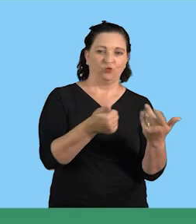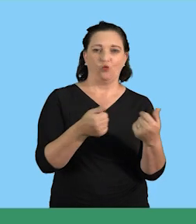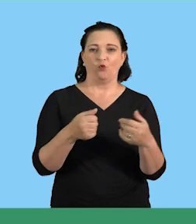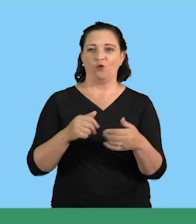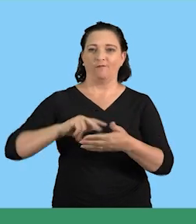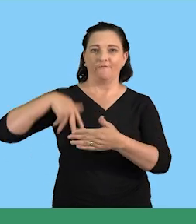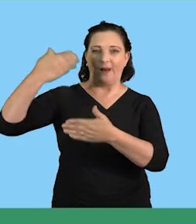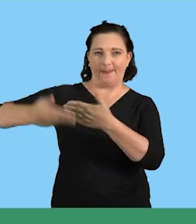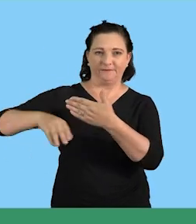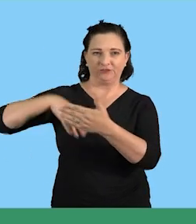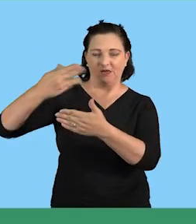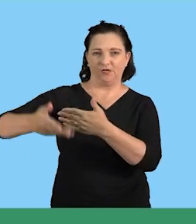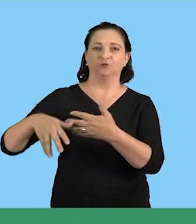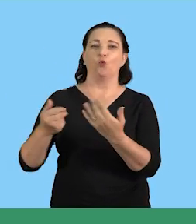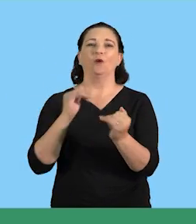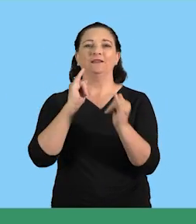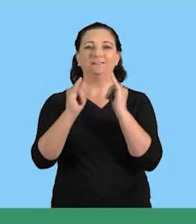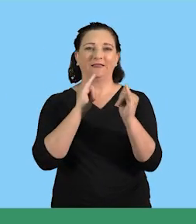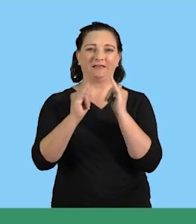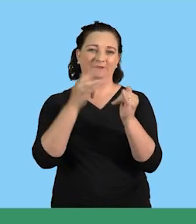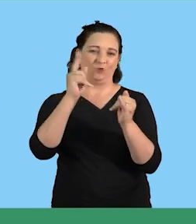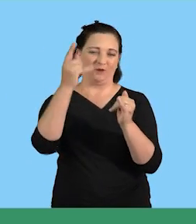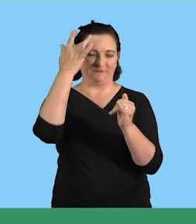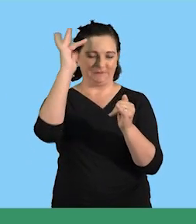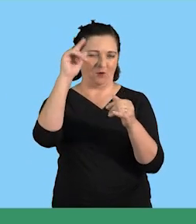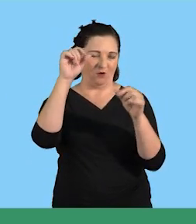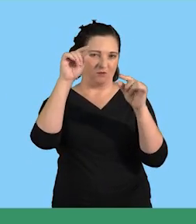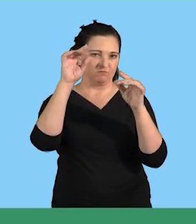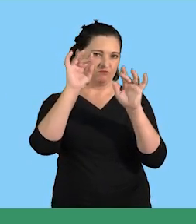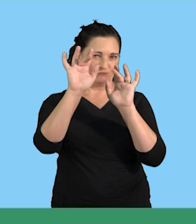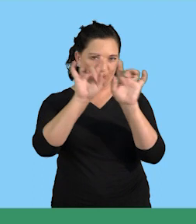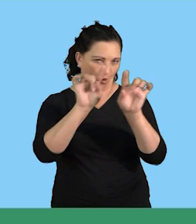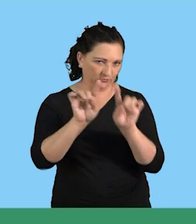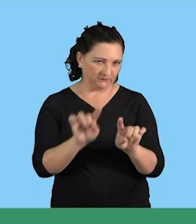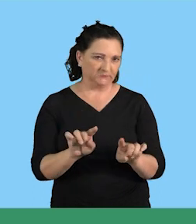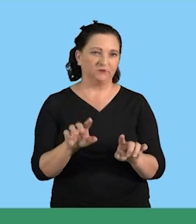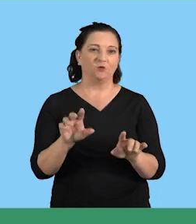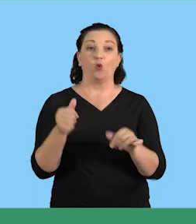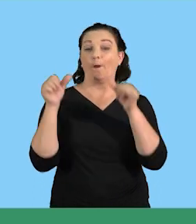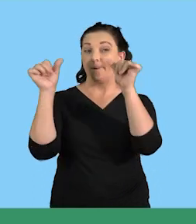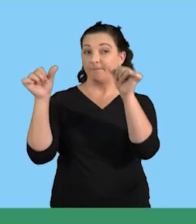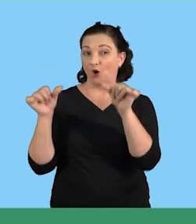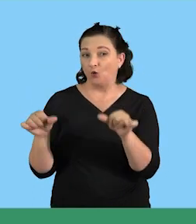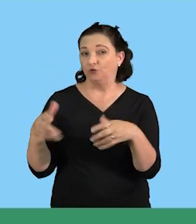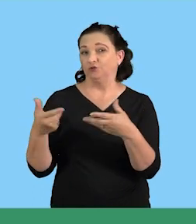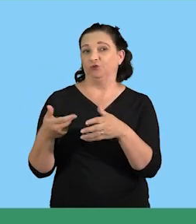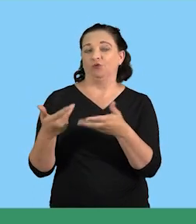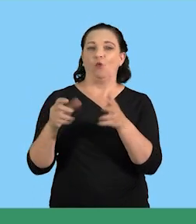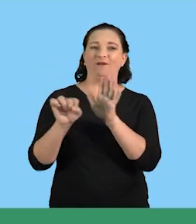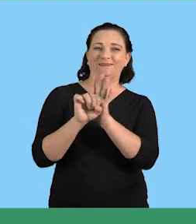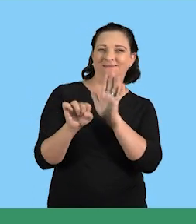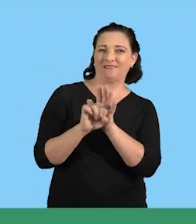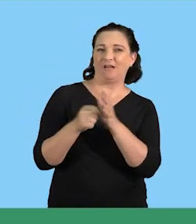flip charts. We've got interactive whiteboard or smart boards. We have posters or signs or banners or